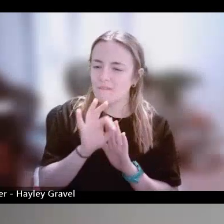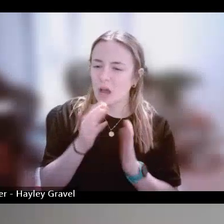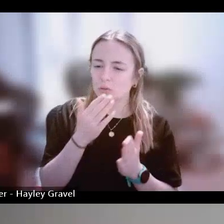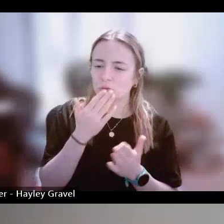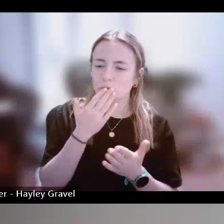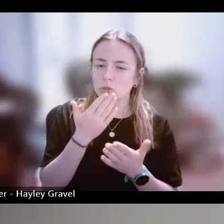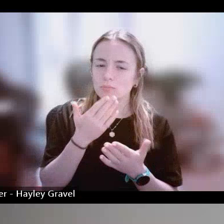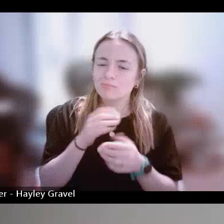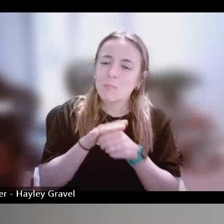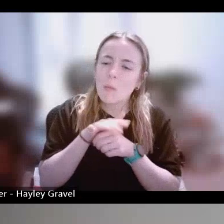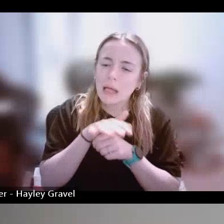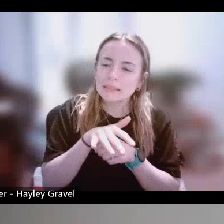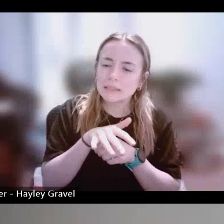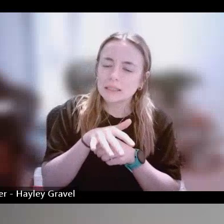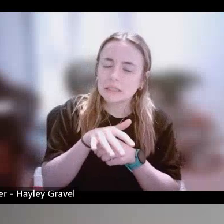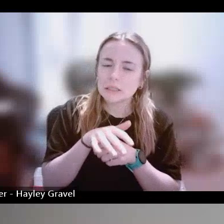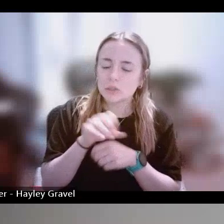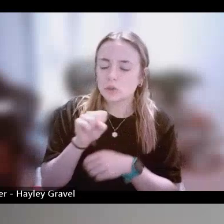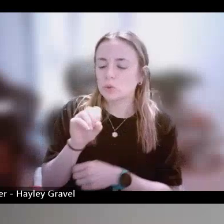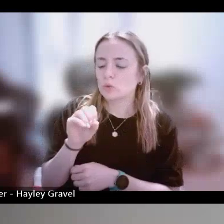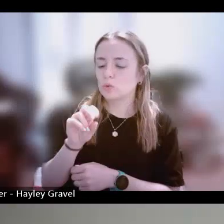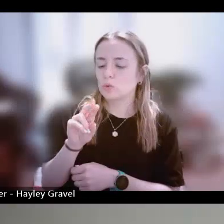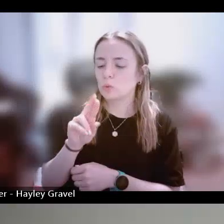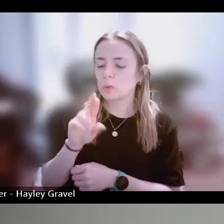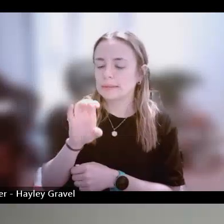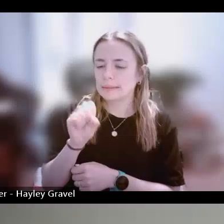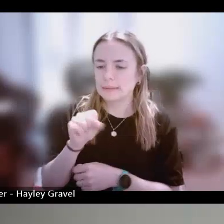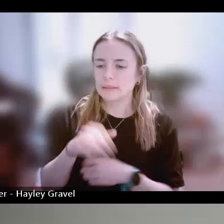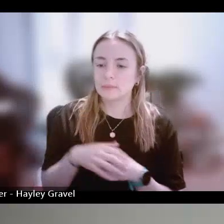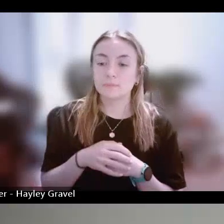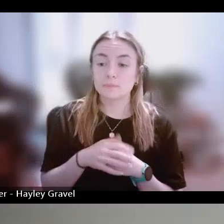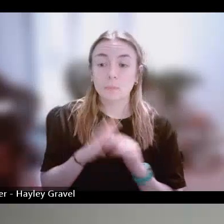to use. I wanted to focus on like the effects it can have,